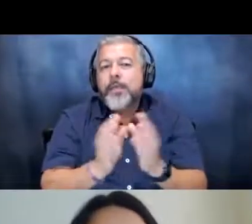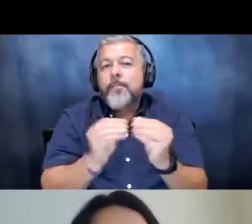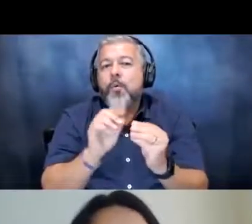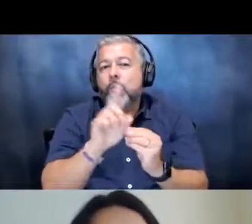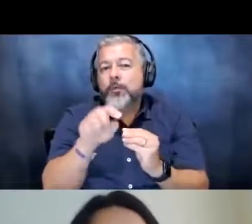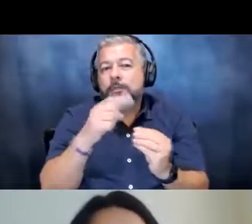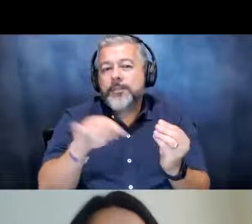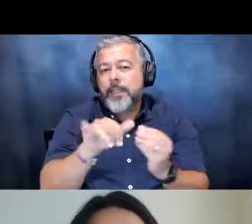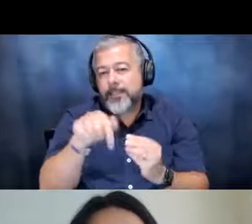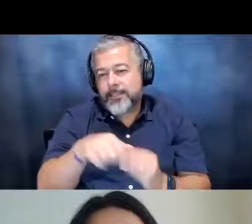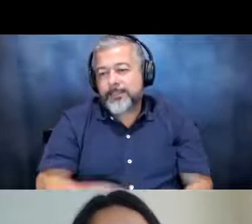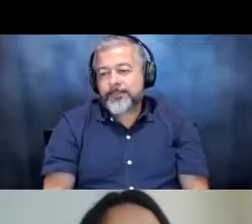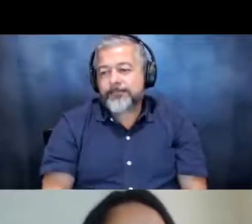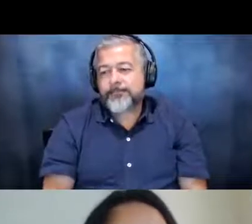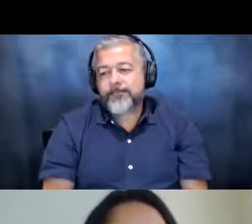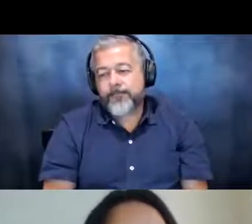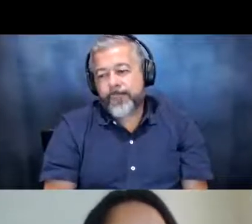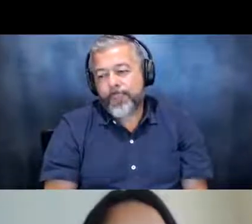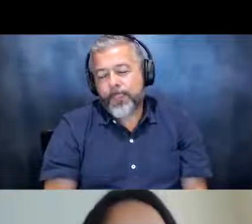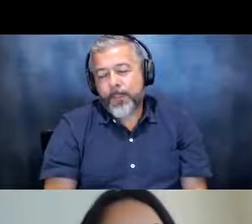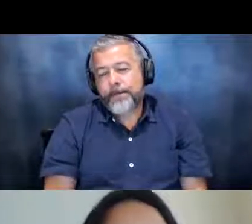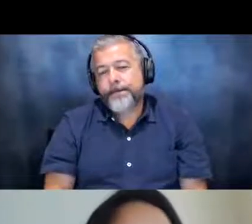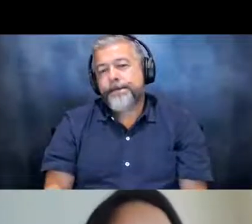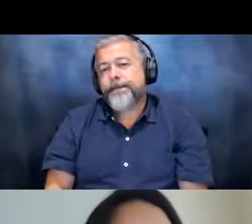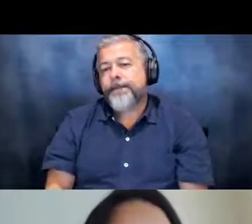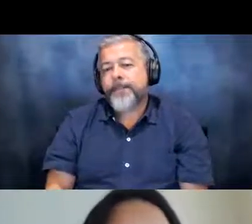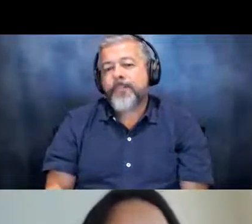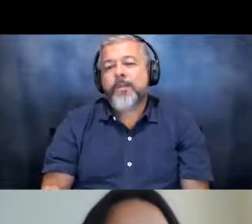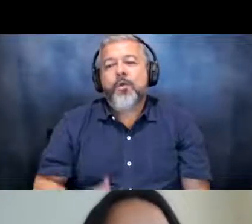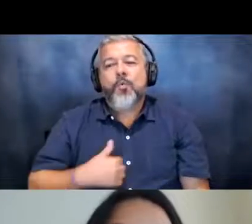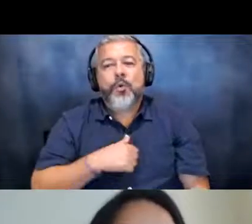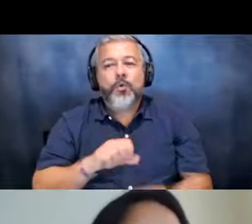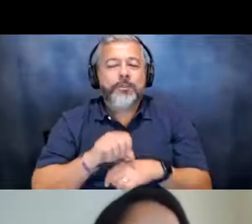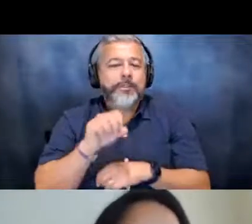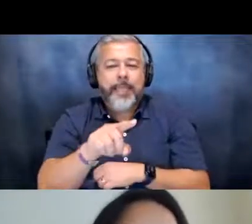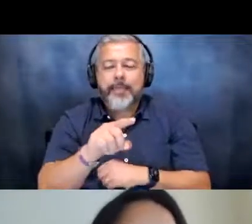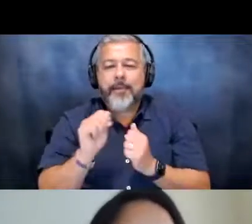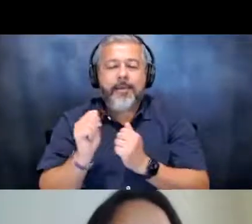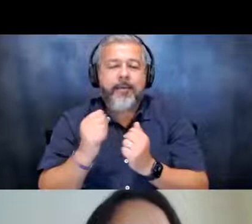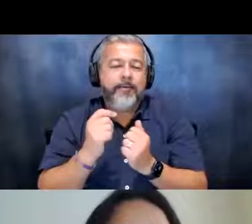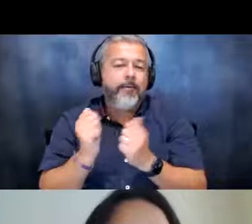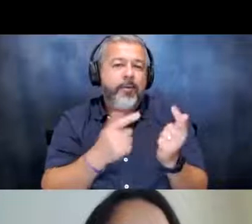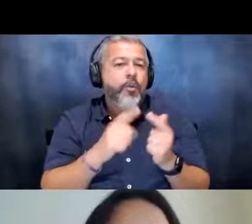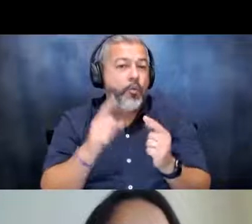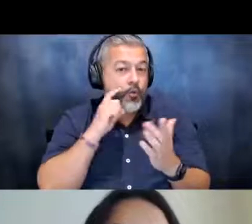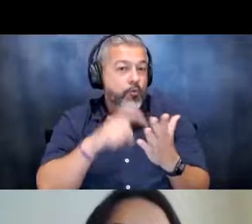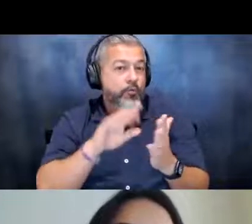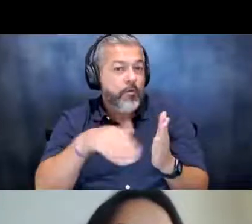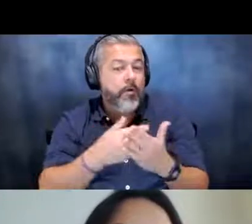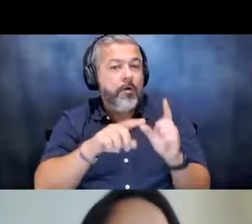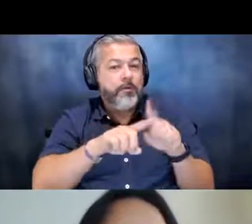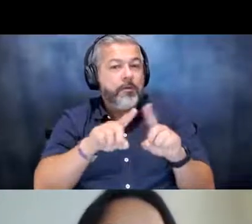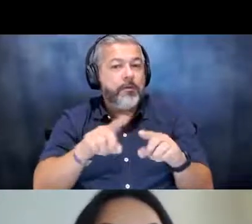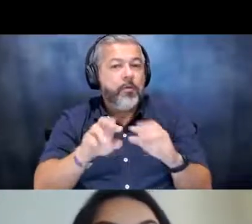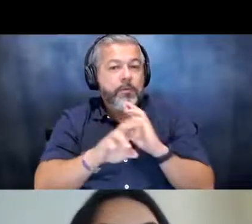this. So folks, keep adding. We're going to send this out. You will see all these responses, and I will hand it